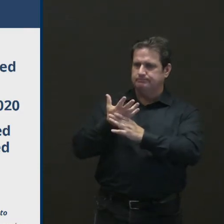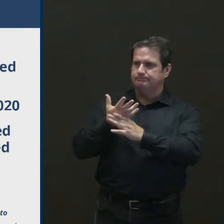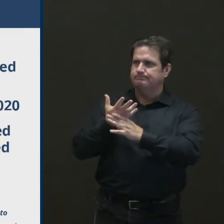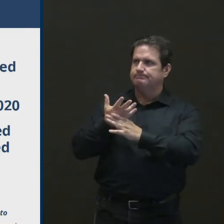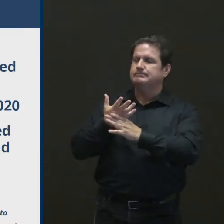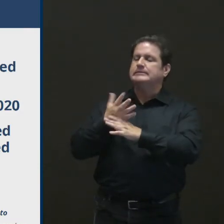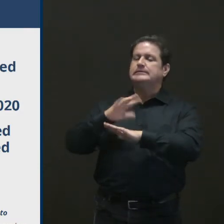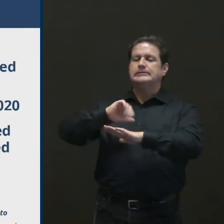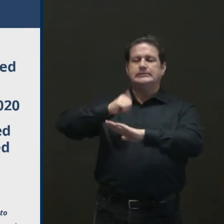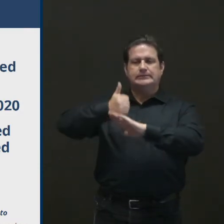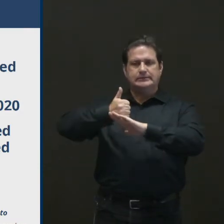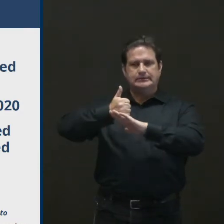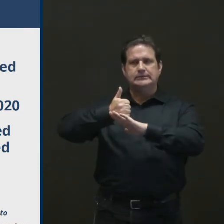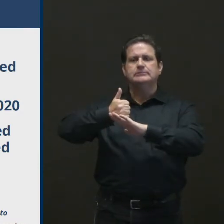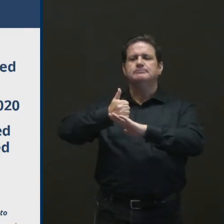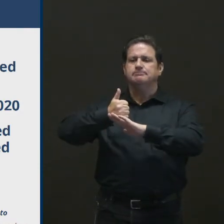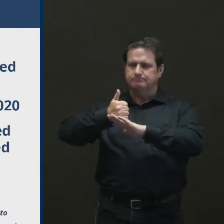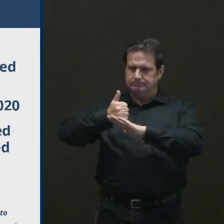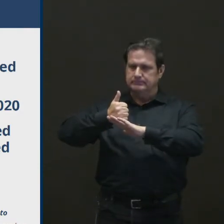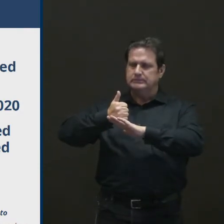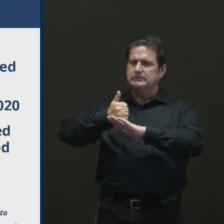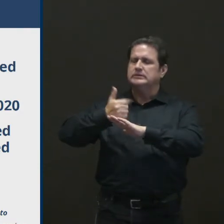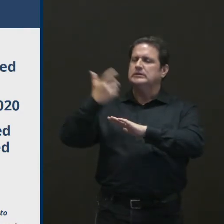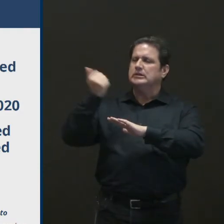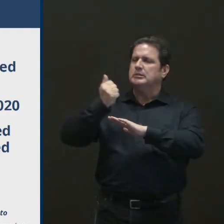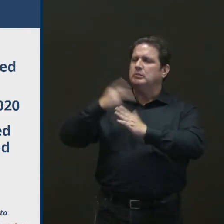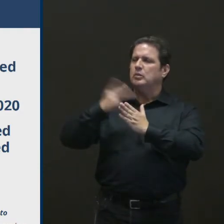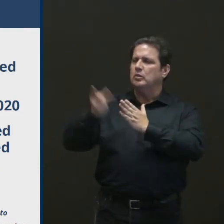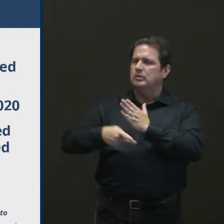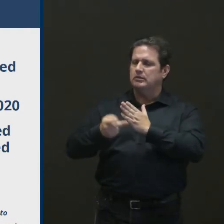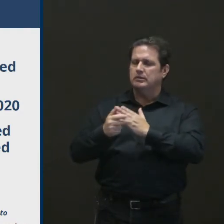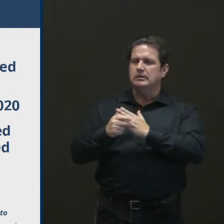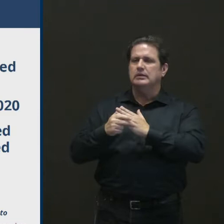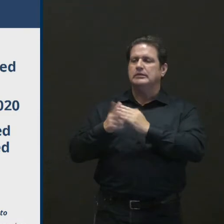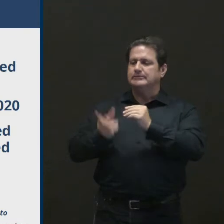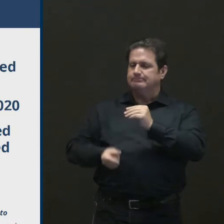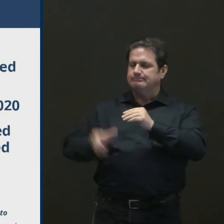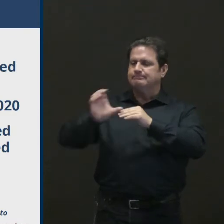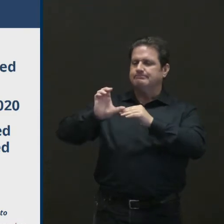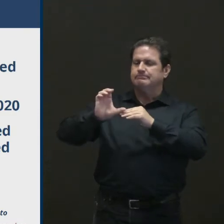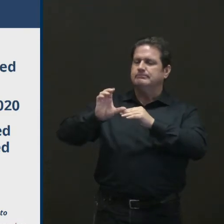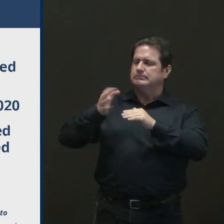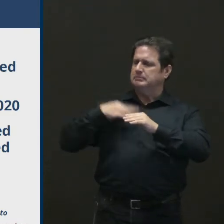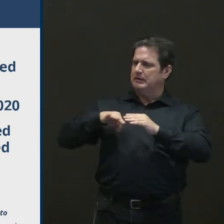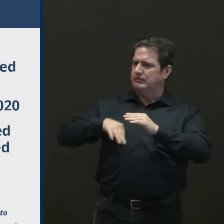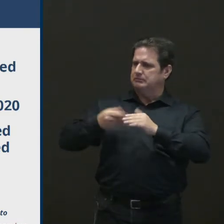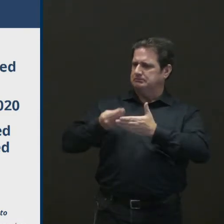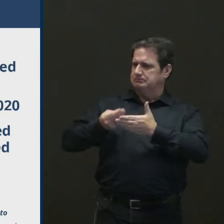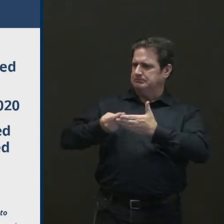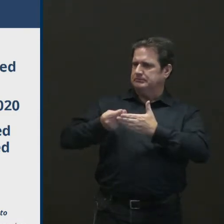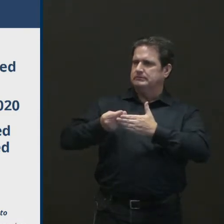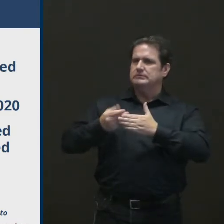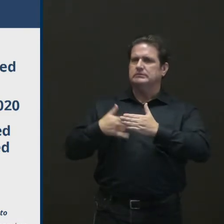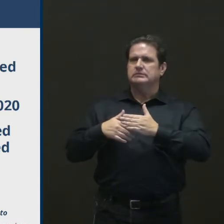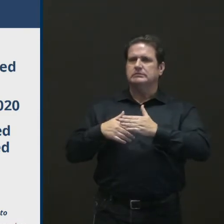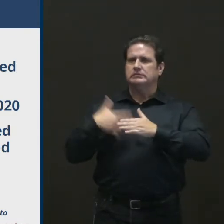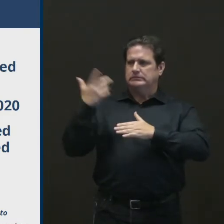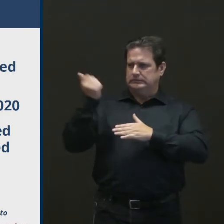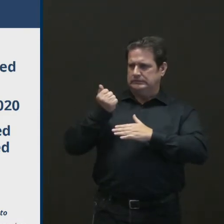which established a handful of unemployment programs that provided added benefits to individuals who were on